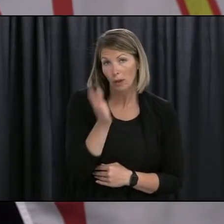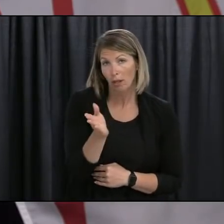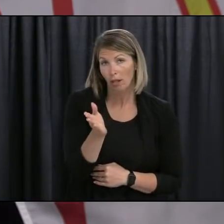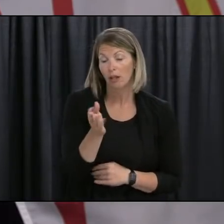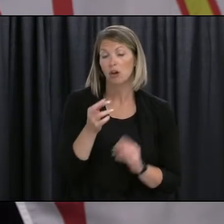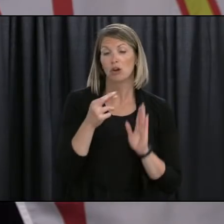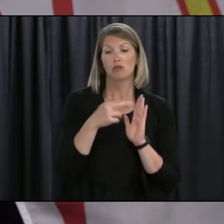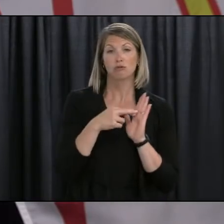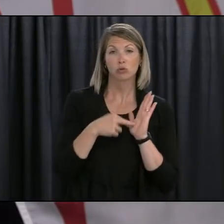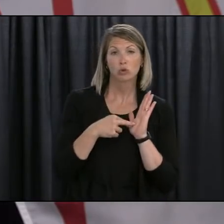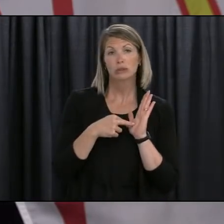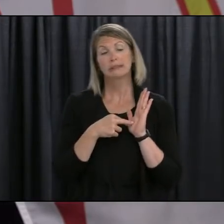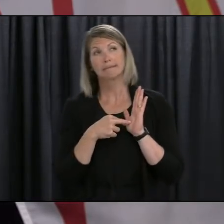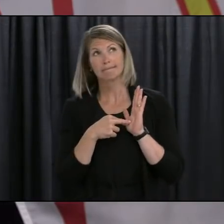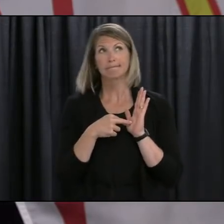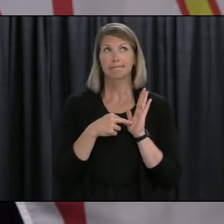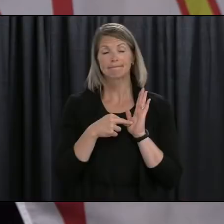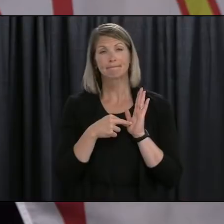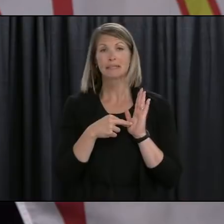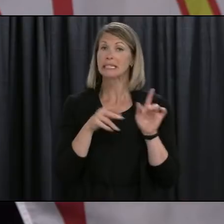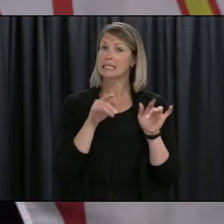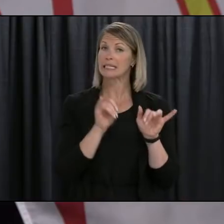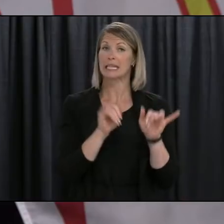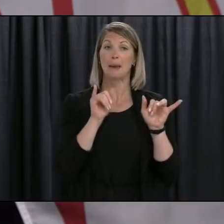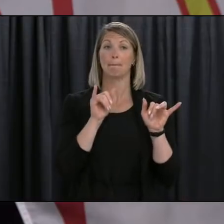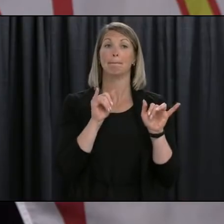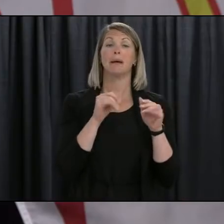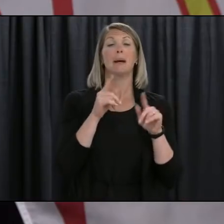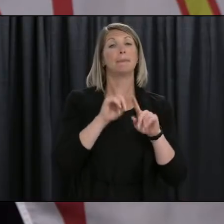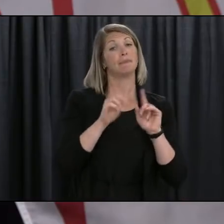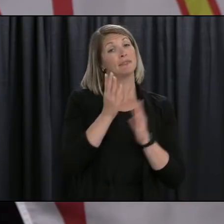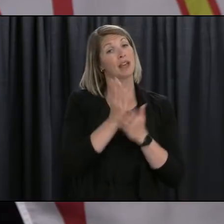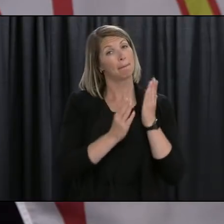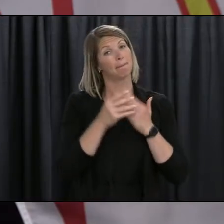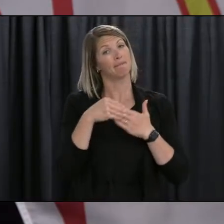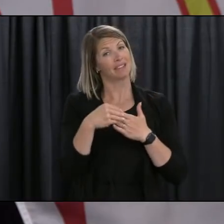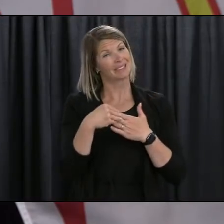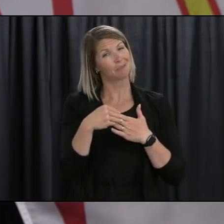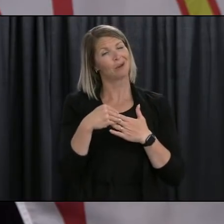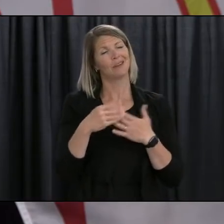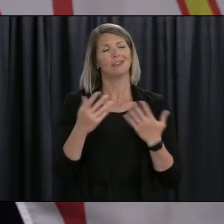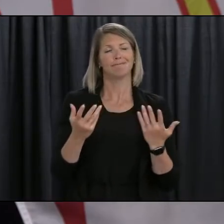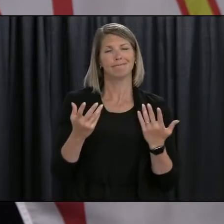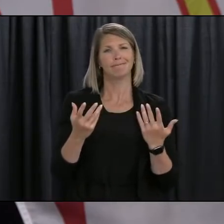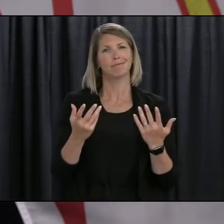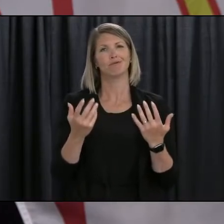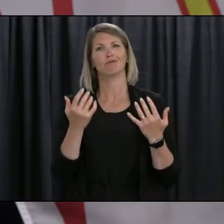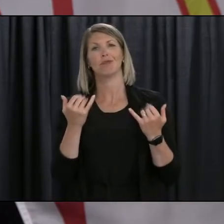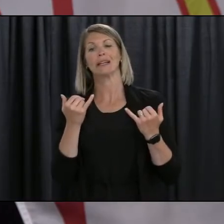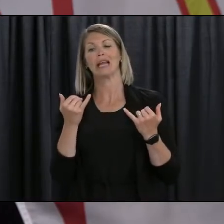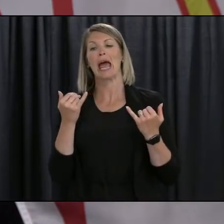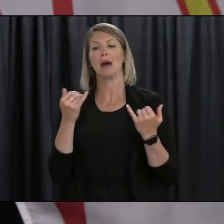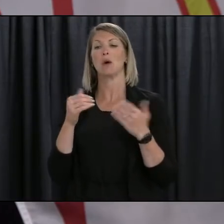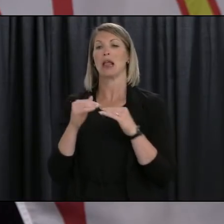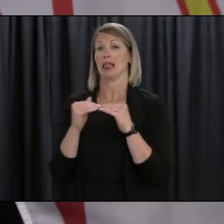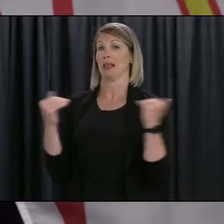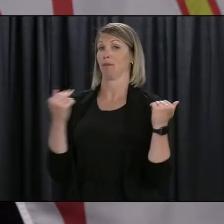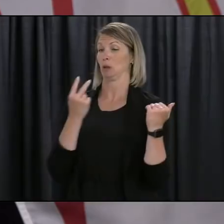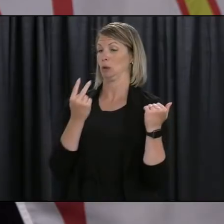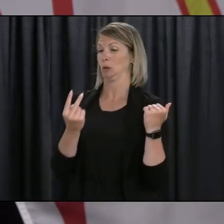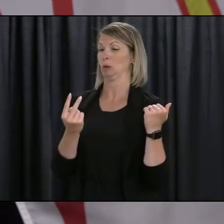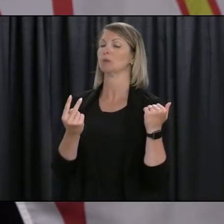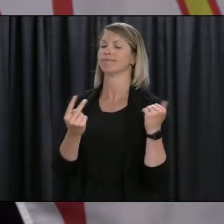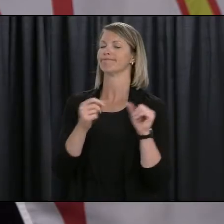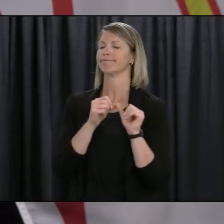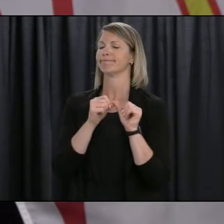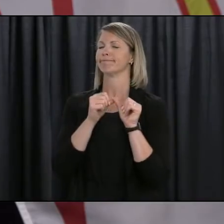relax some measures a little bit further. But certainly, I think, we're looking at level 2 for a while yet.